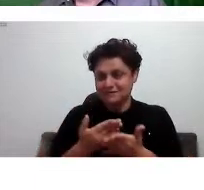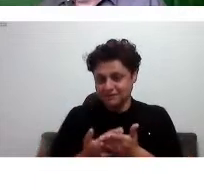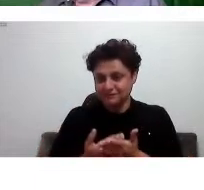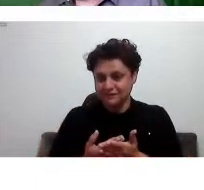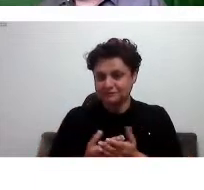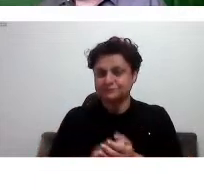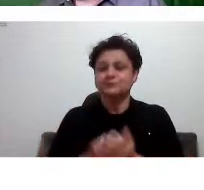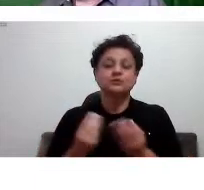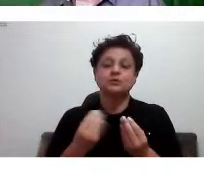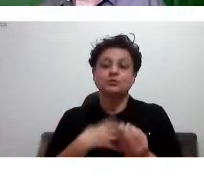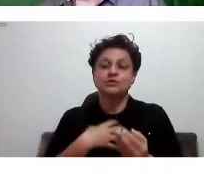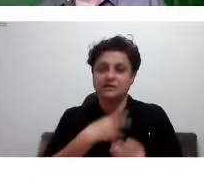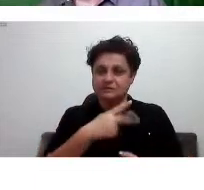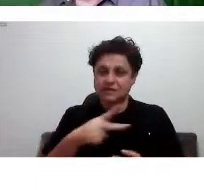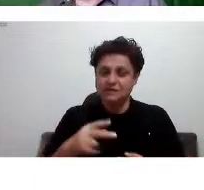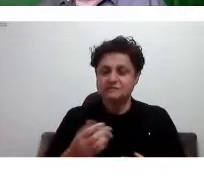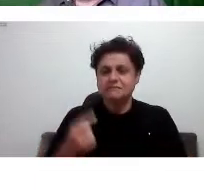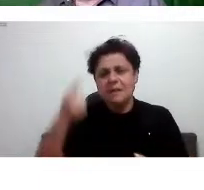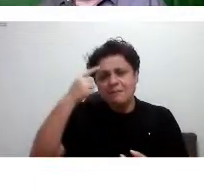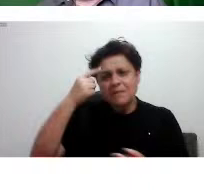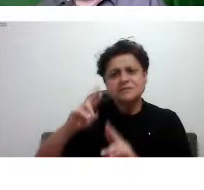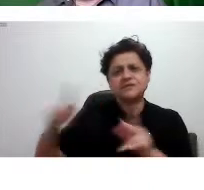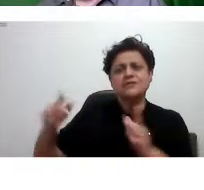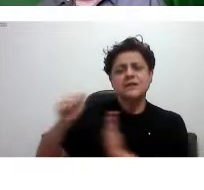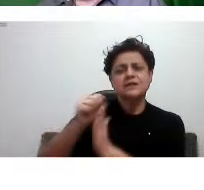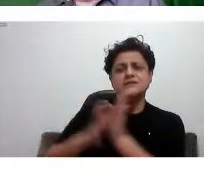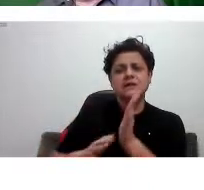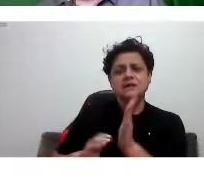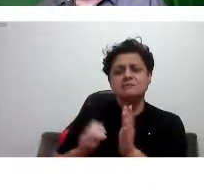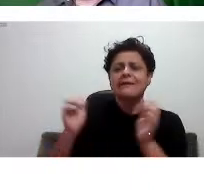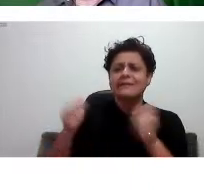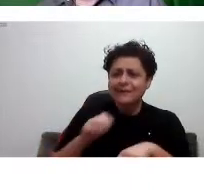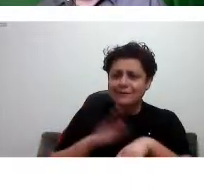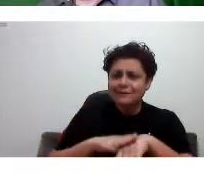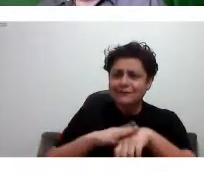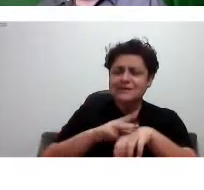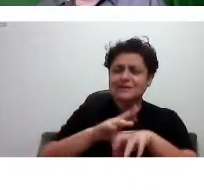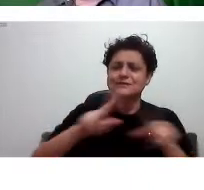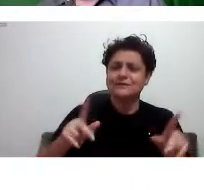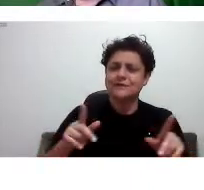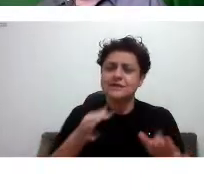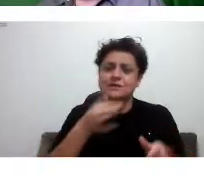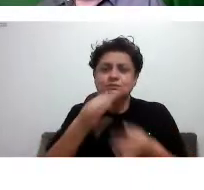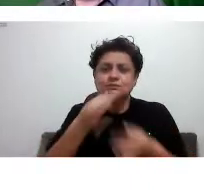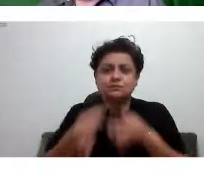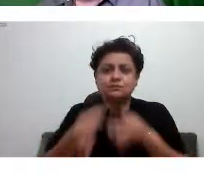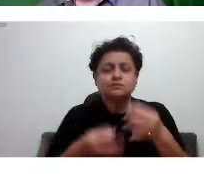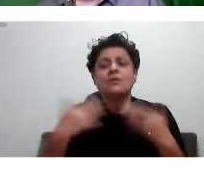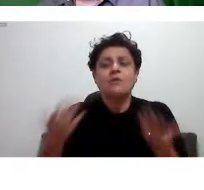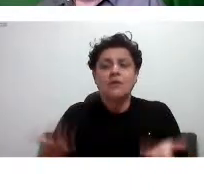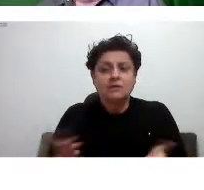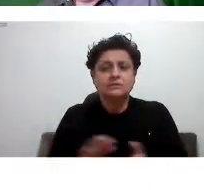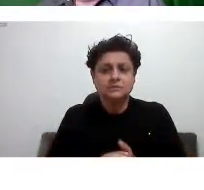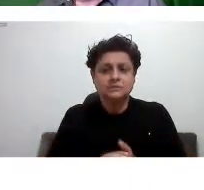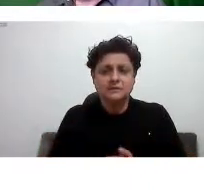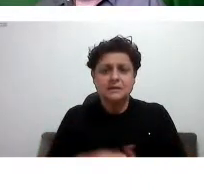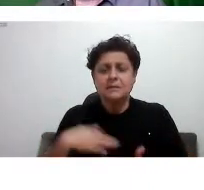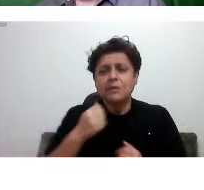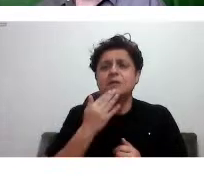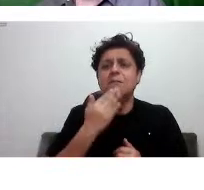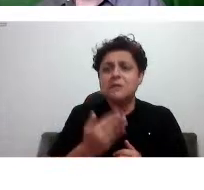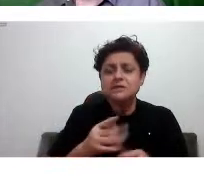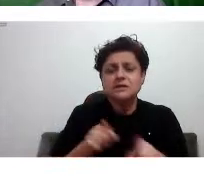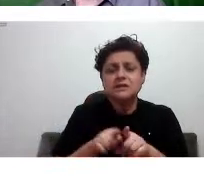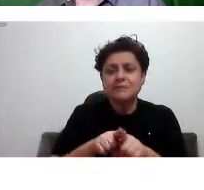you ask them to do what you ask them to demonstrate what they know once